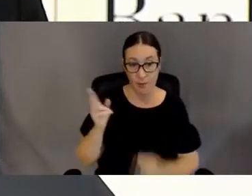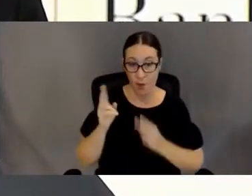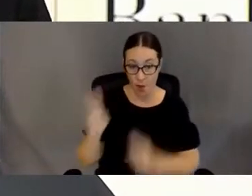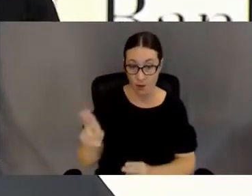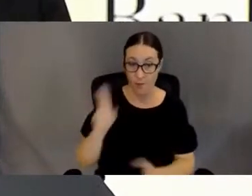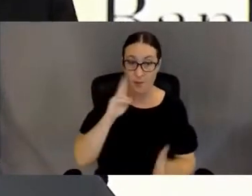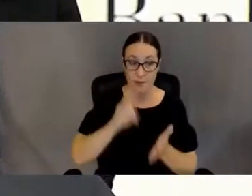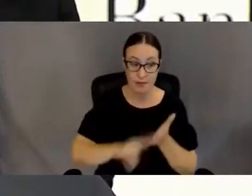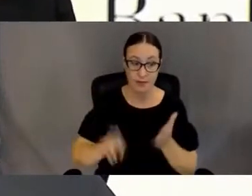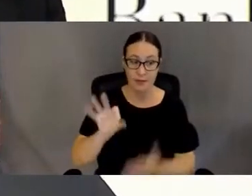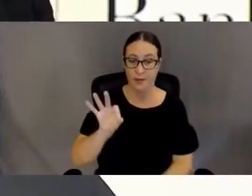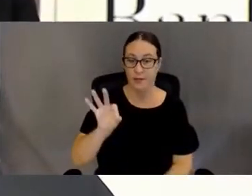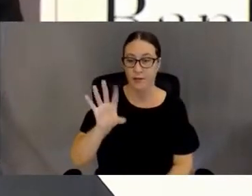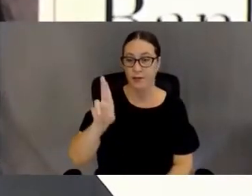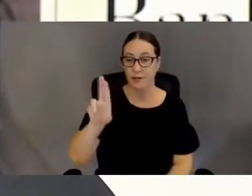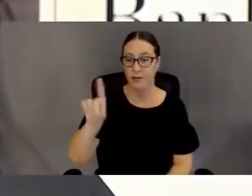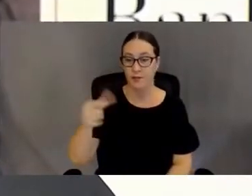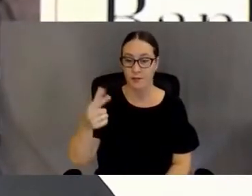Secretary Fudge.